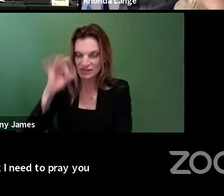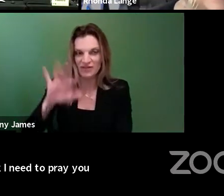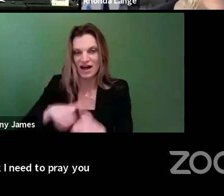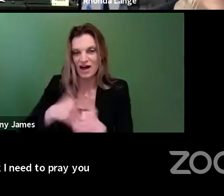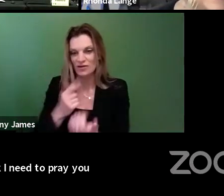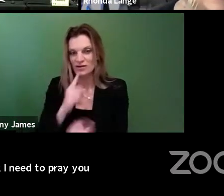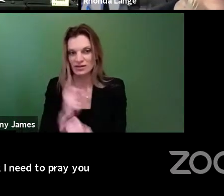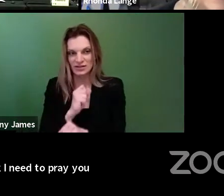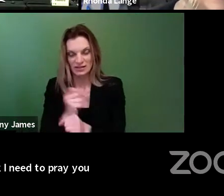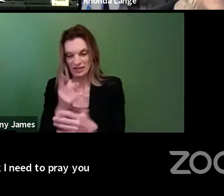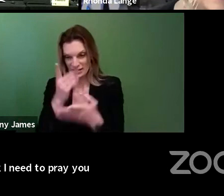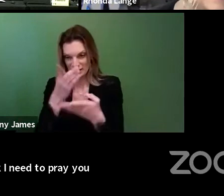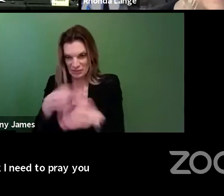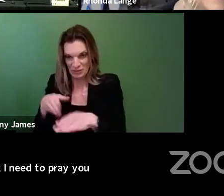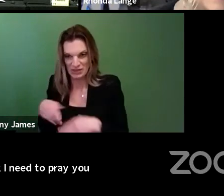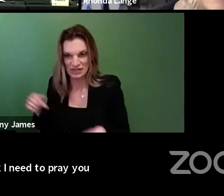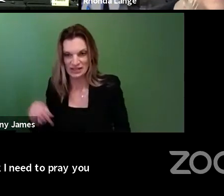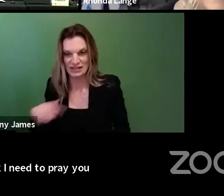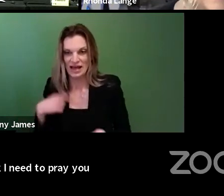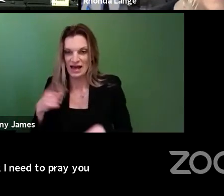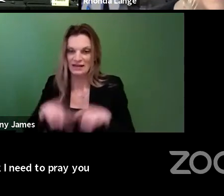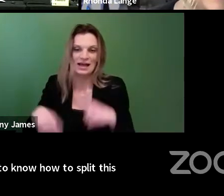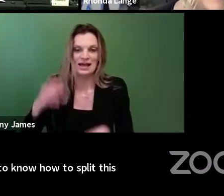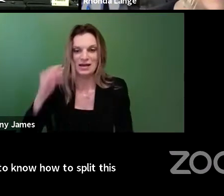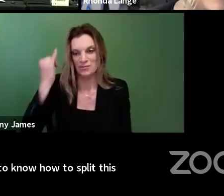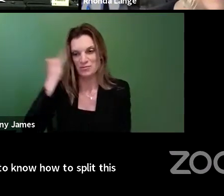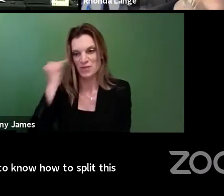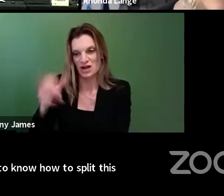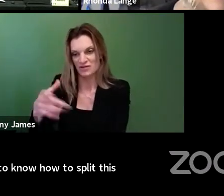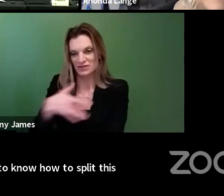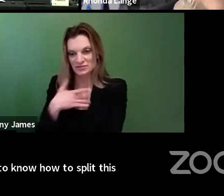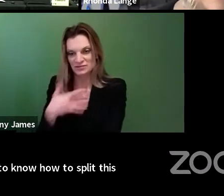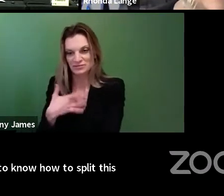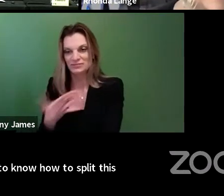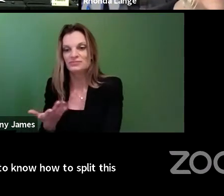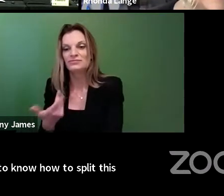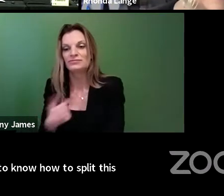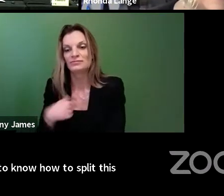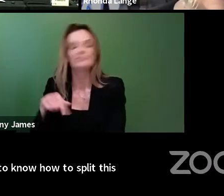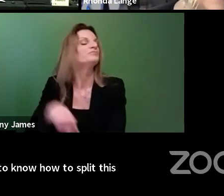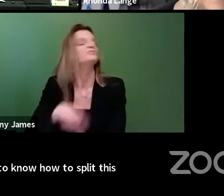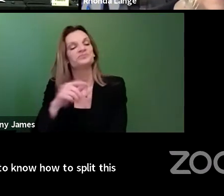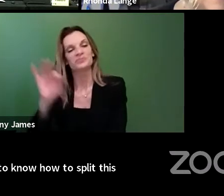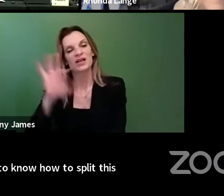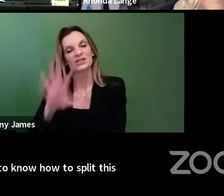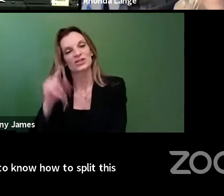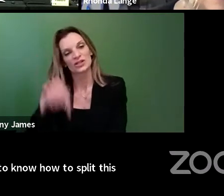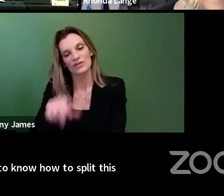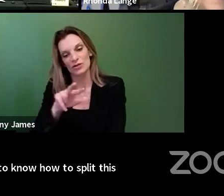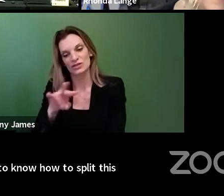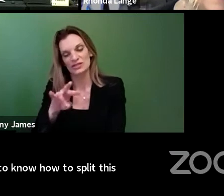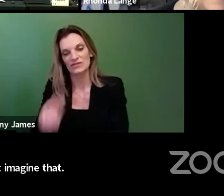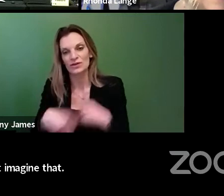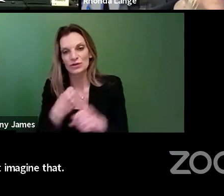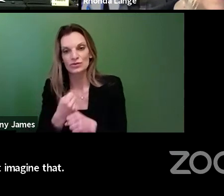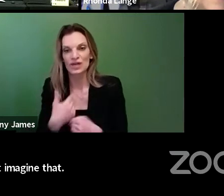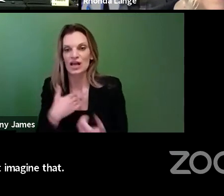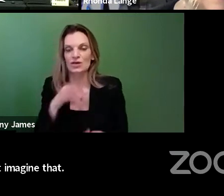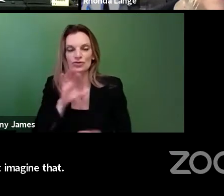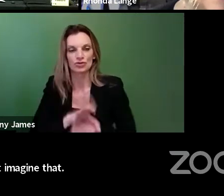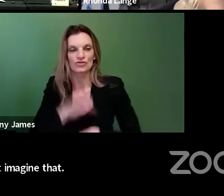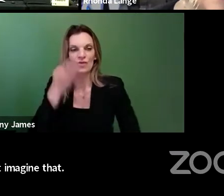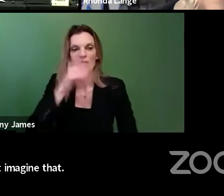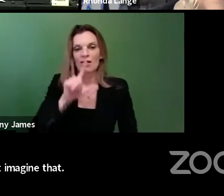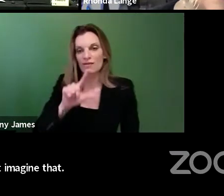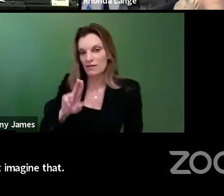thing appropriately. I can't imagine that. But I pastored here in Muskegon for 37 years. I had a second church up in Ludington. I've